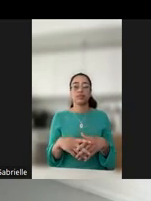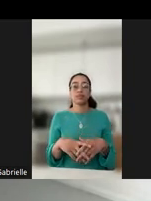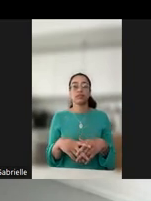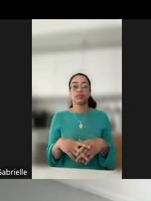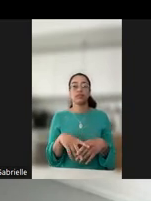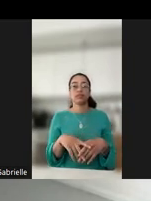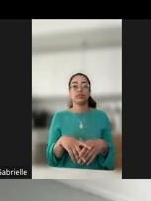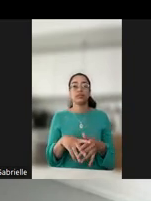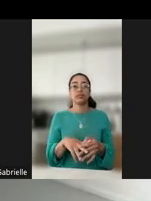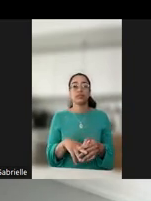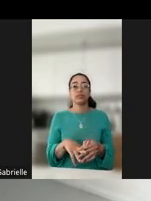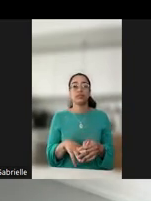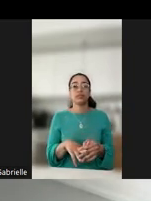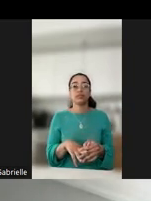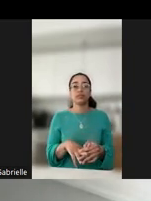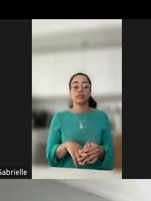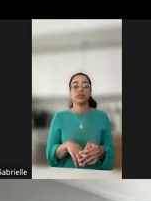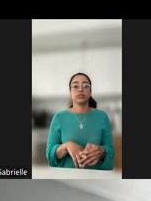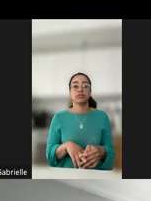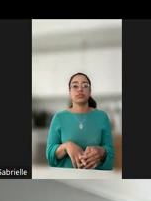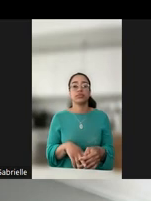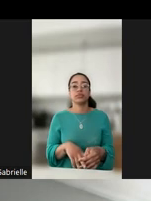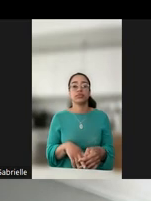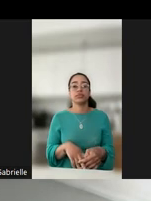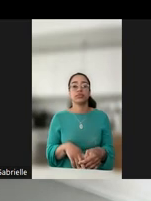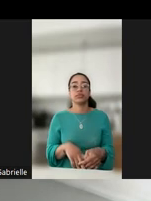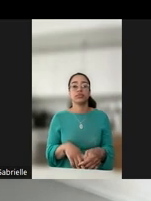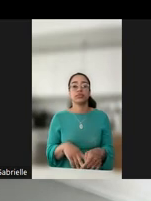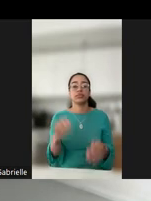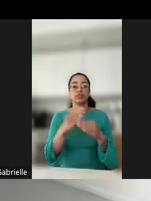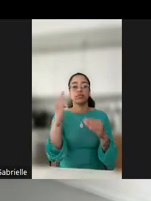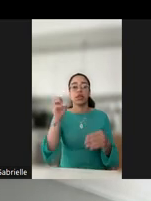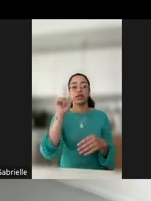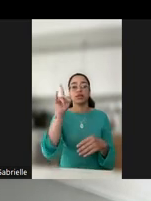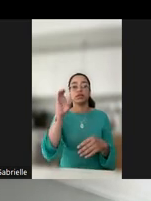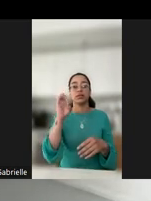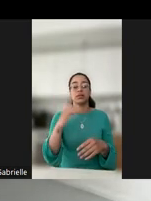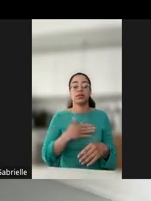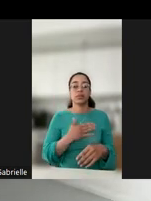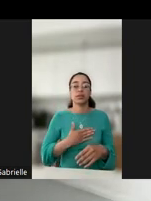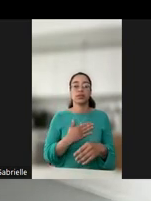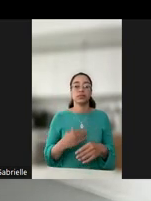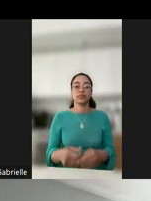recently refugee to the United States is 2010. Next slide, please.